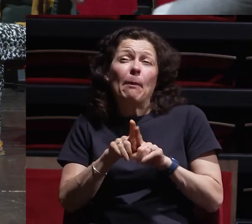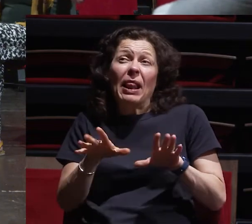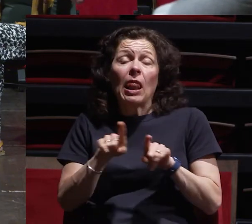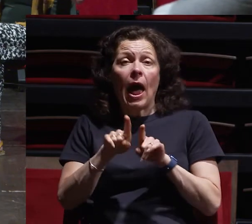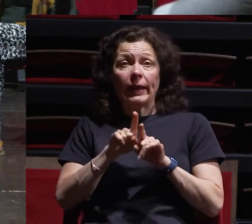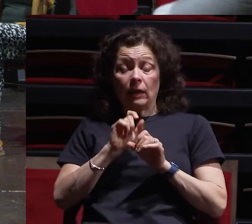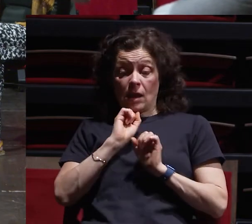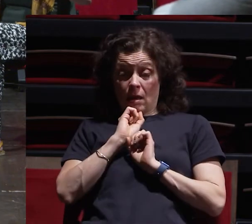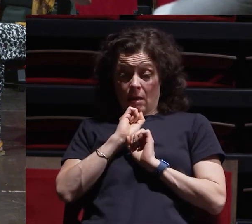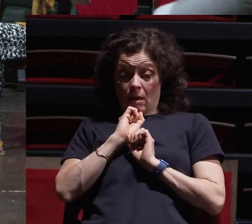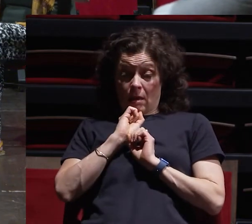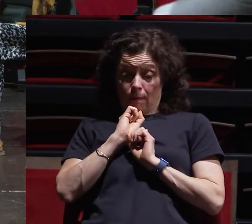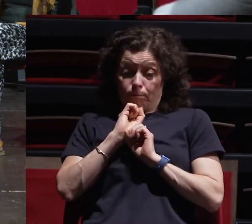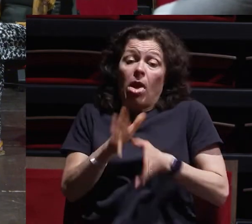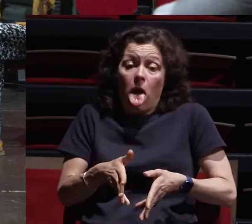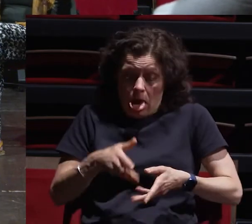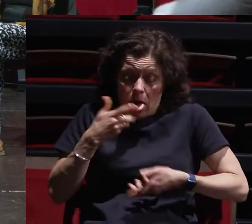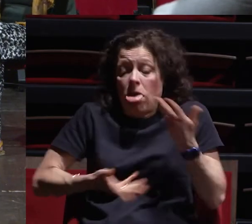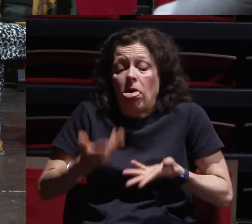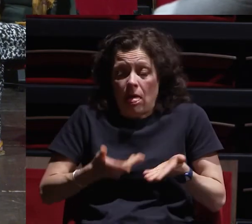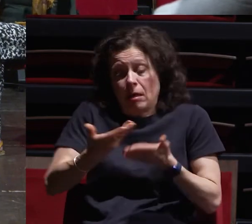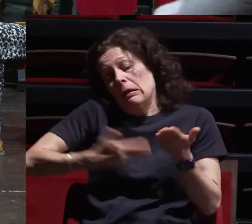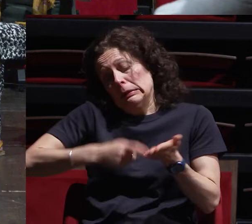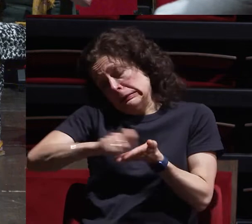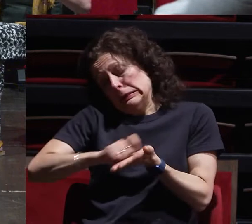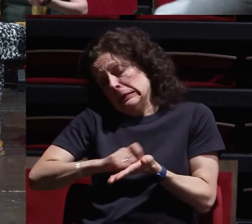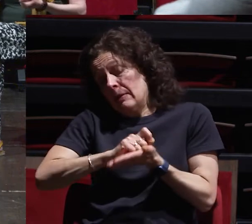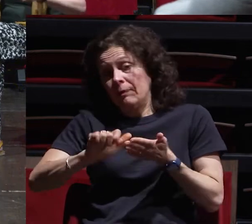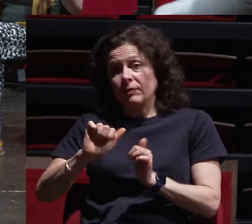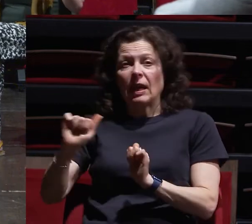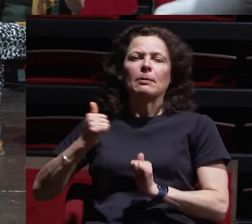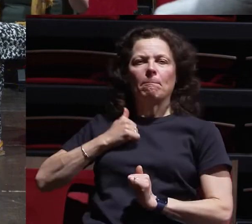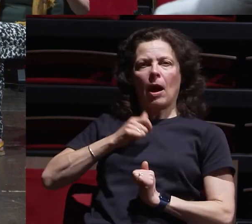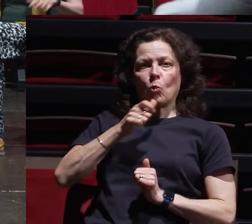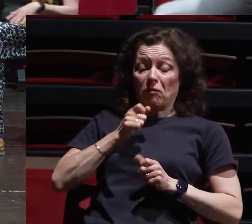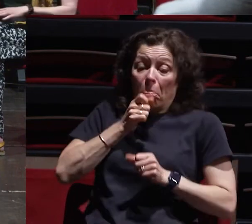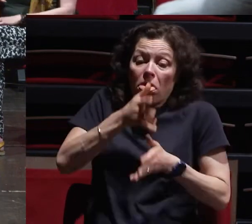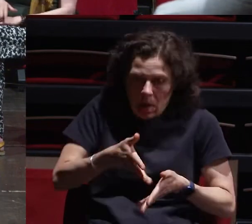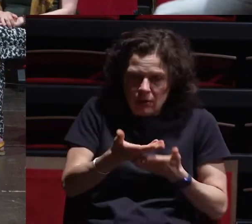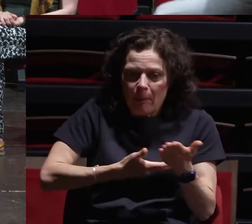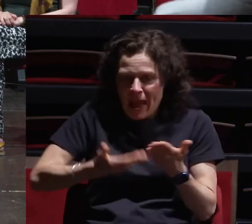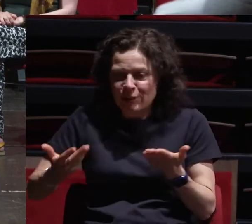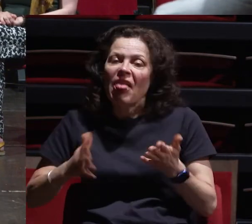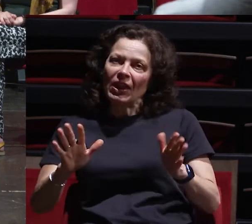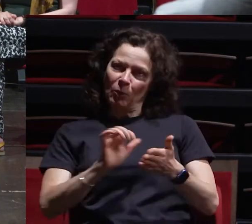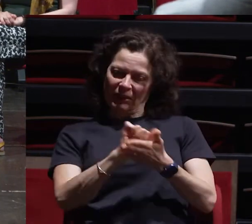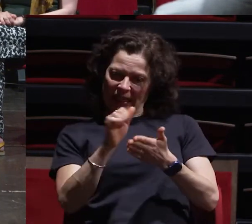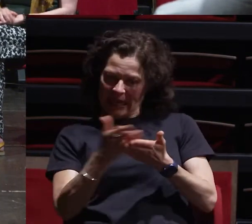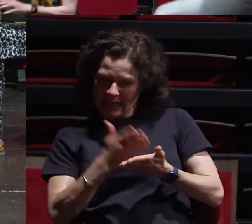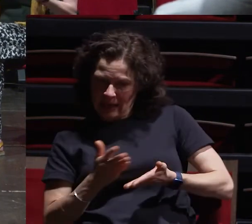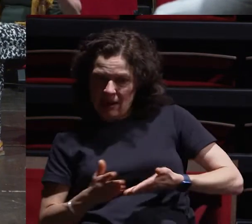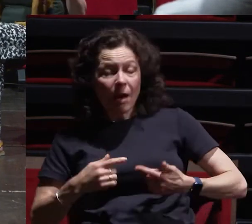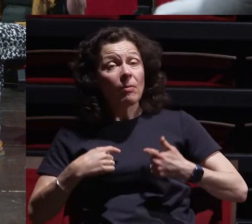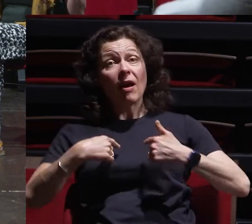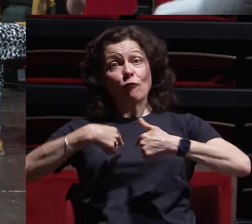be like vomiting on the page, and then you have to really sort of clean it. That's my words, not theirs. But